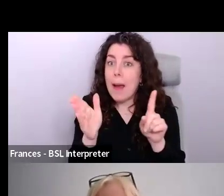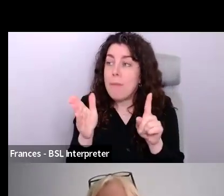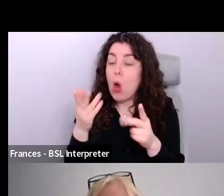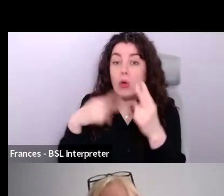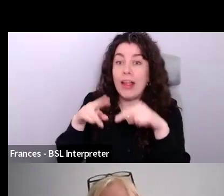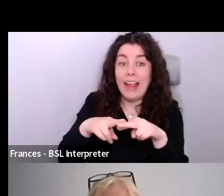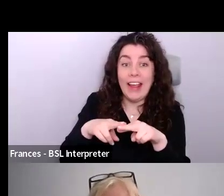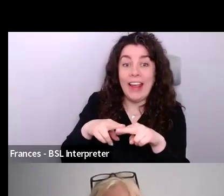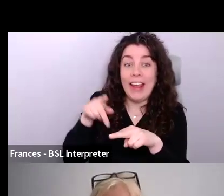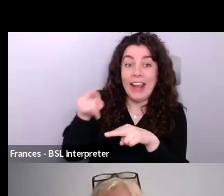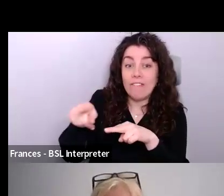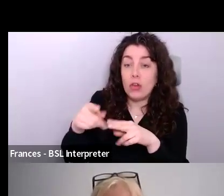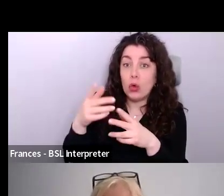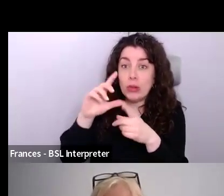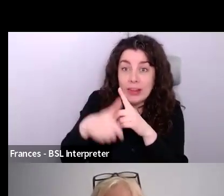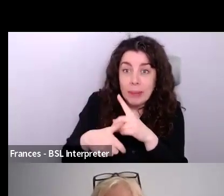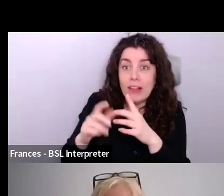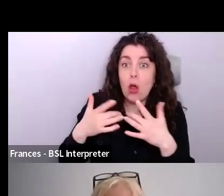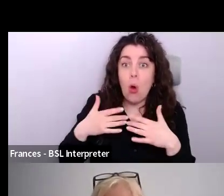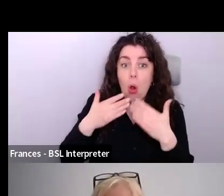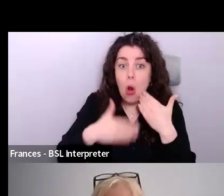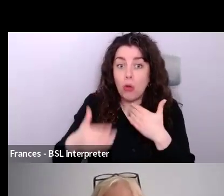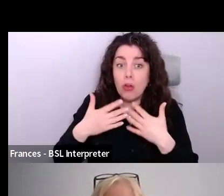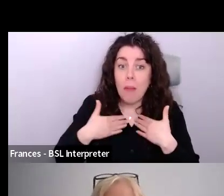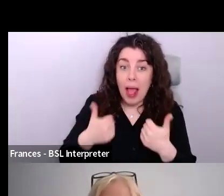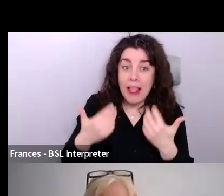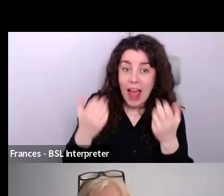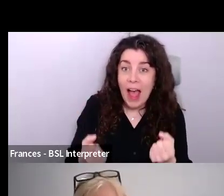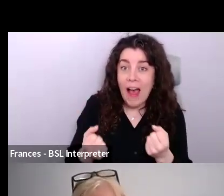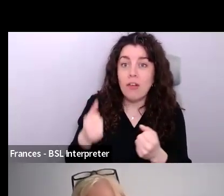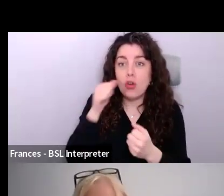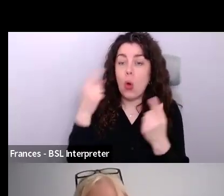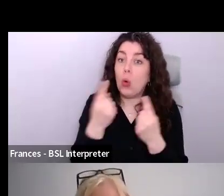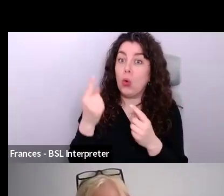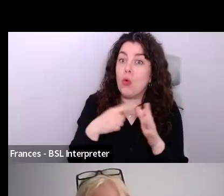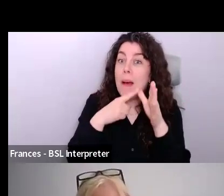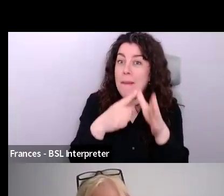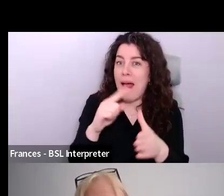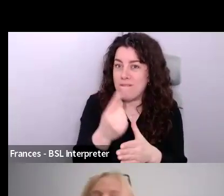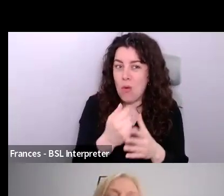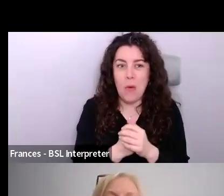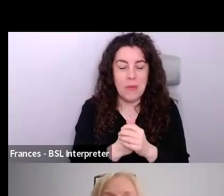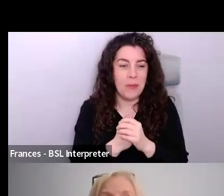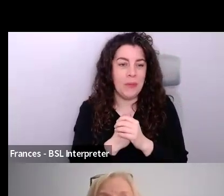with disabilities or long-term health conditions. Thank you, Harrison.